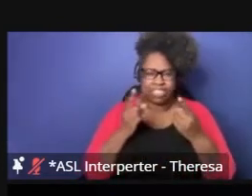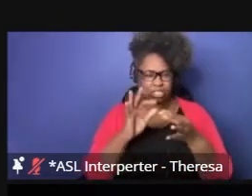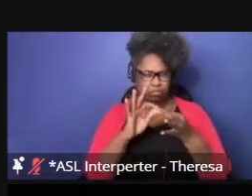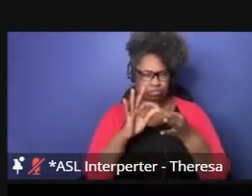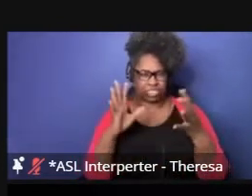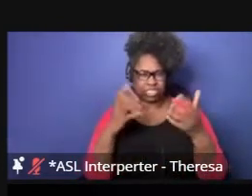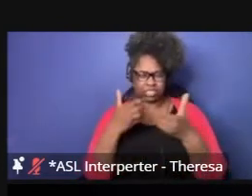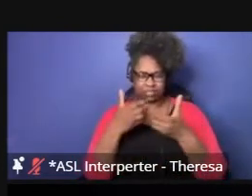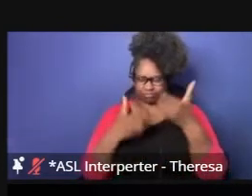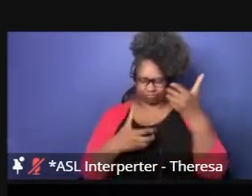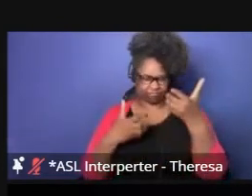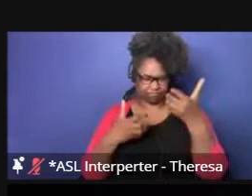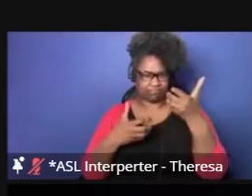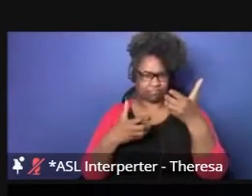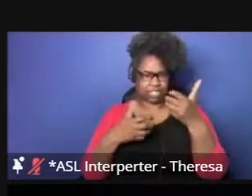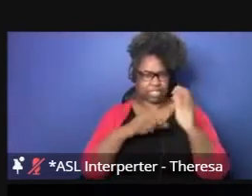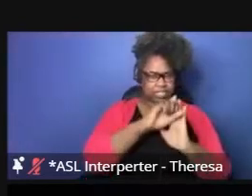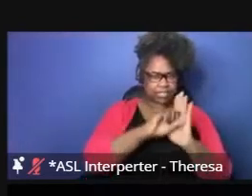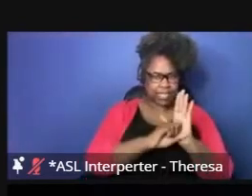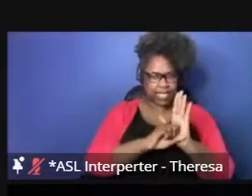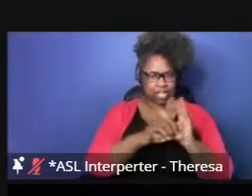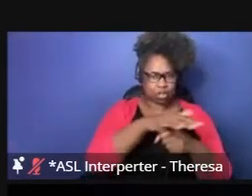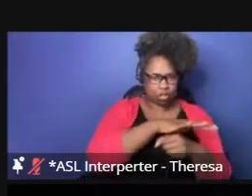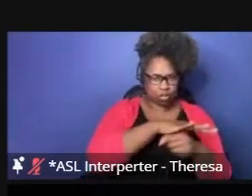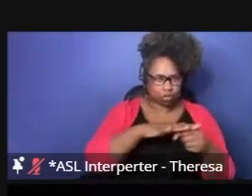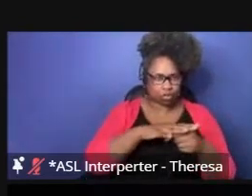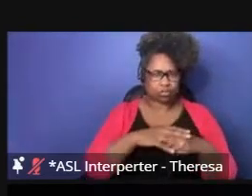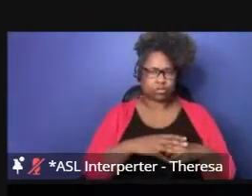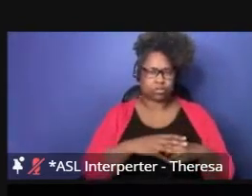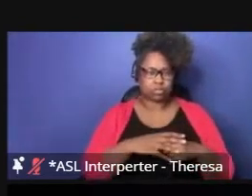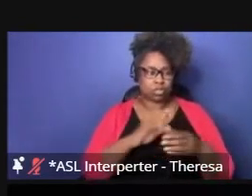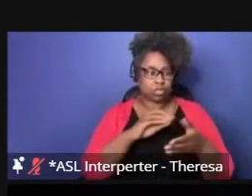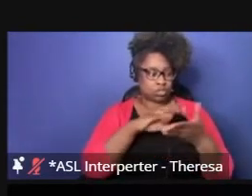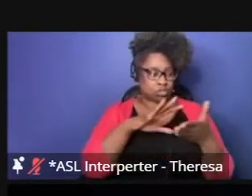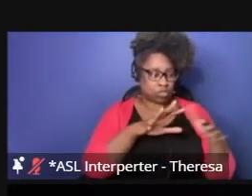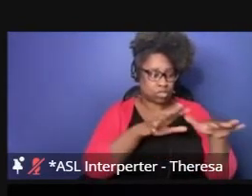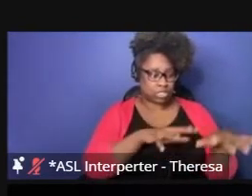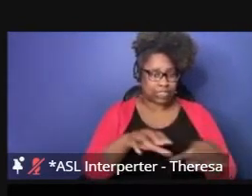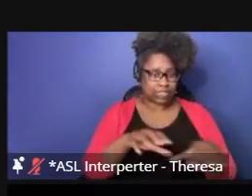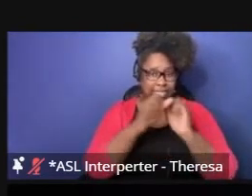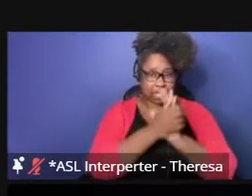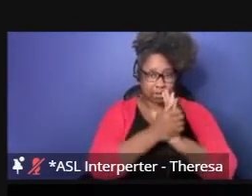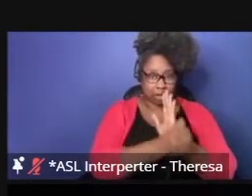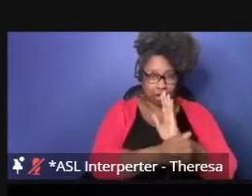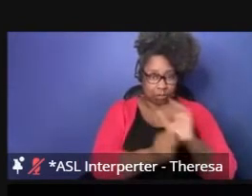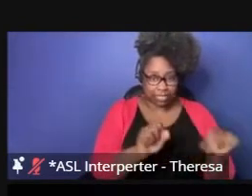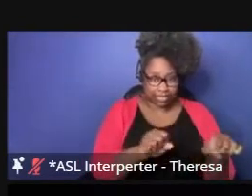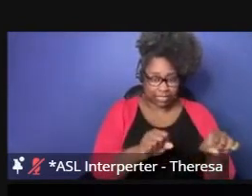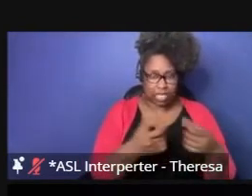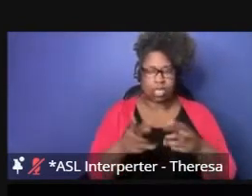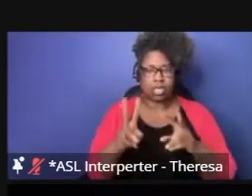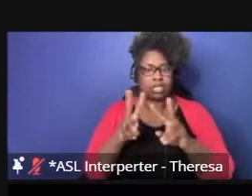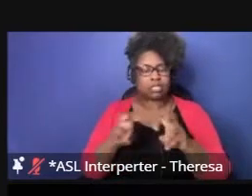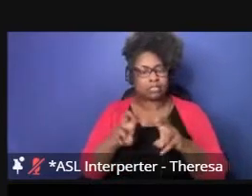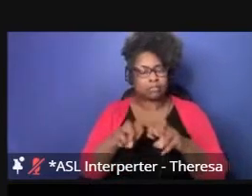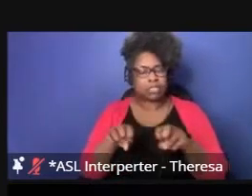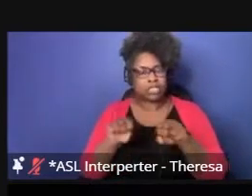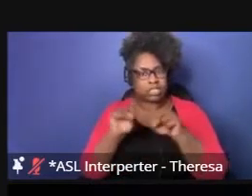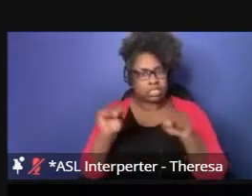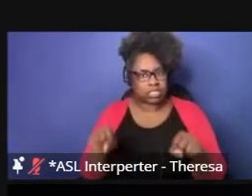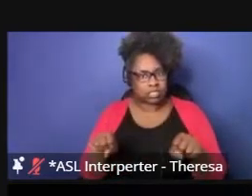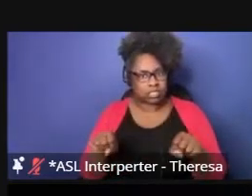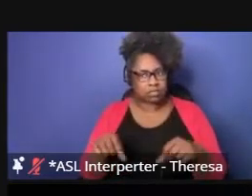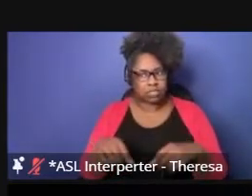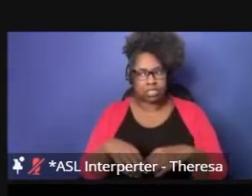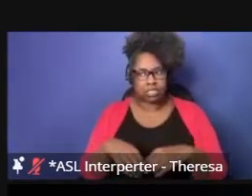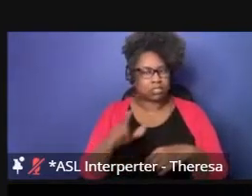and the local, between the student-centered competency-based curriculum and these assessment systems that seem to be not